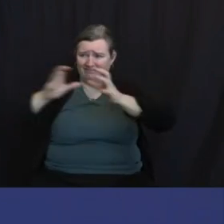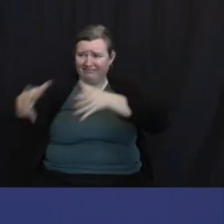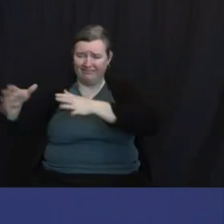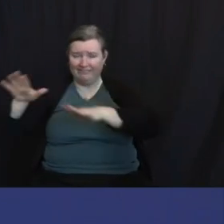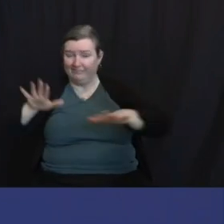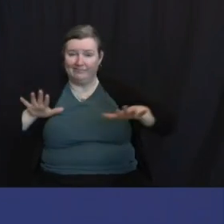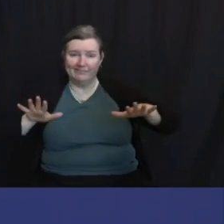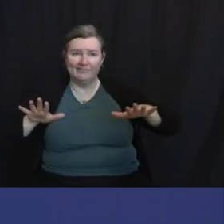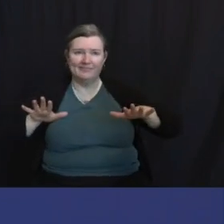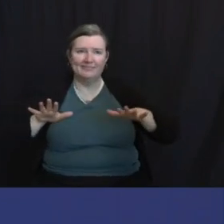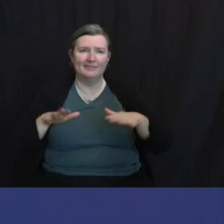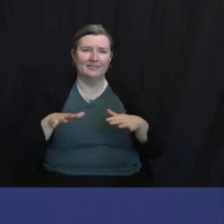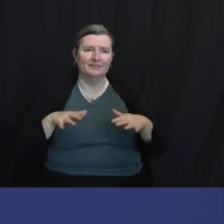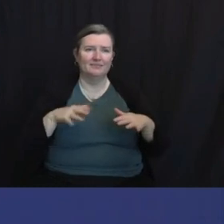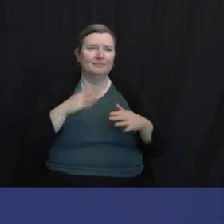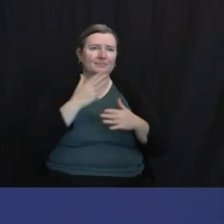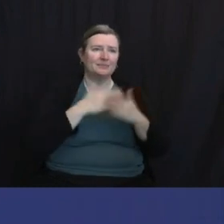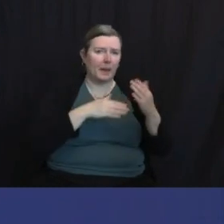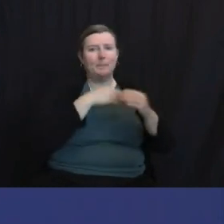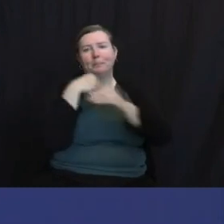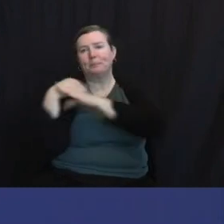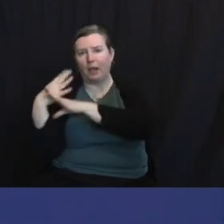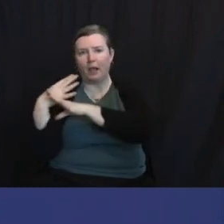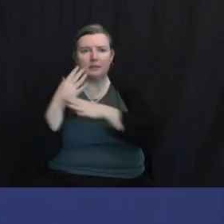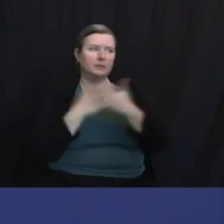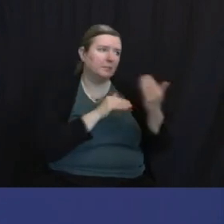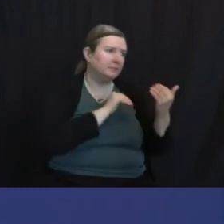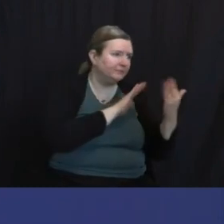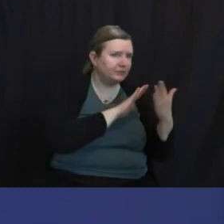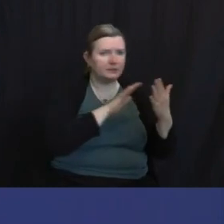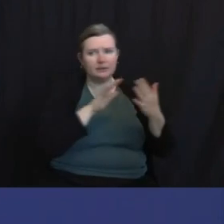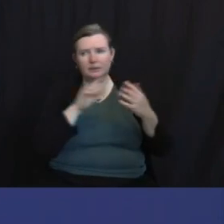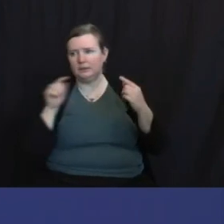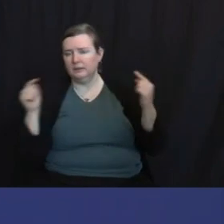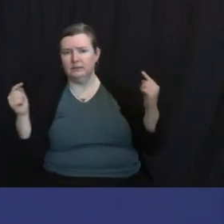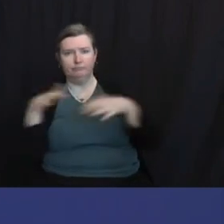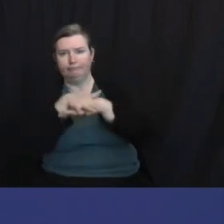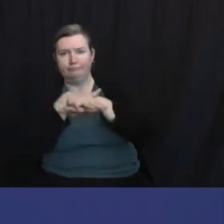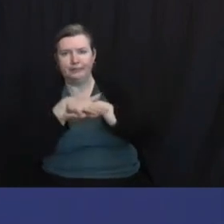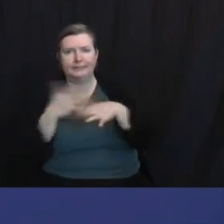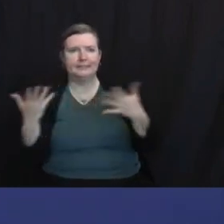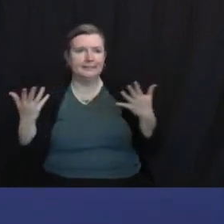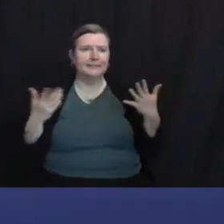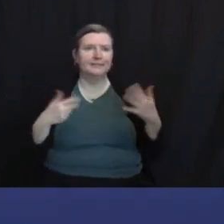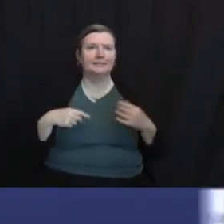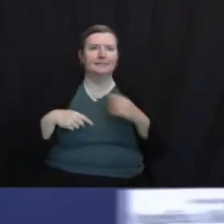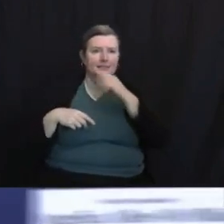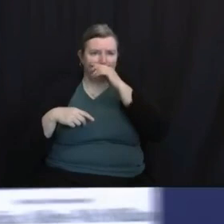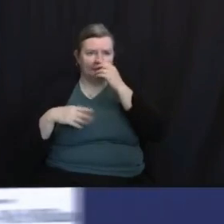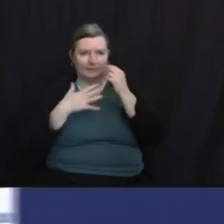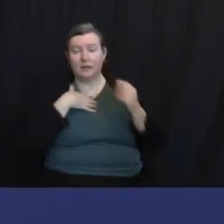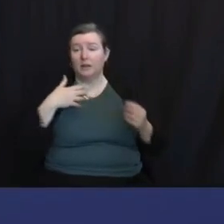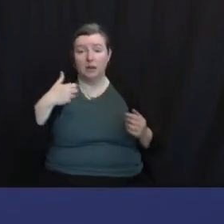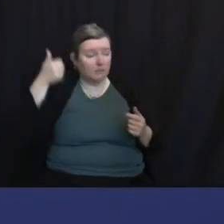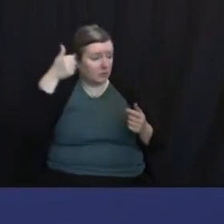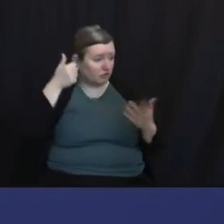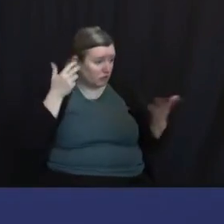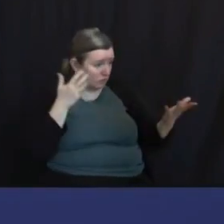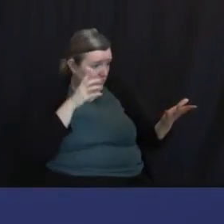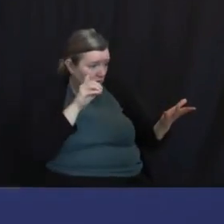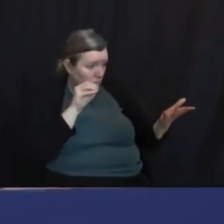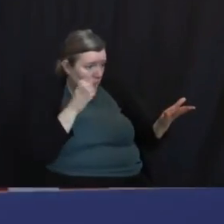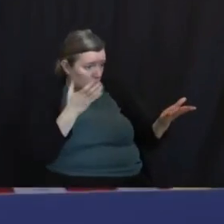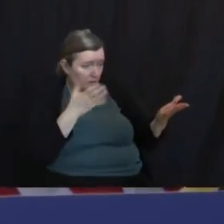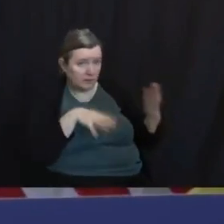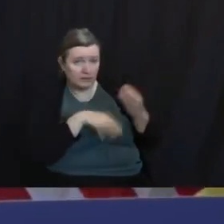different and variances. That's where I would be, but Angelica, please. Yes, thank you, Governor. So our process to request